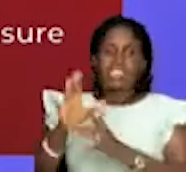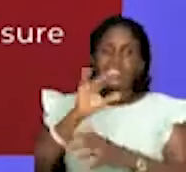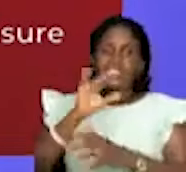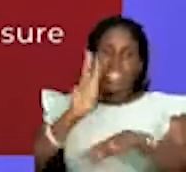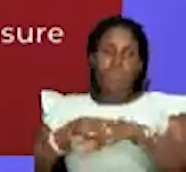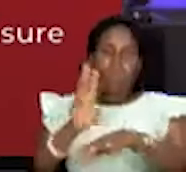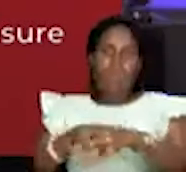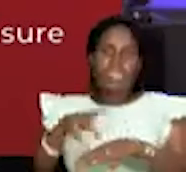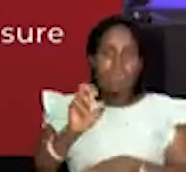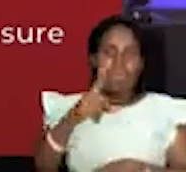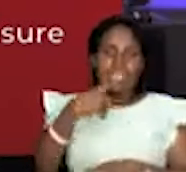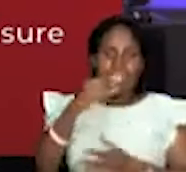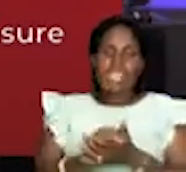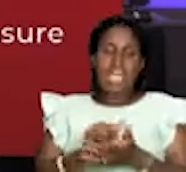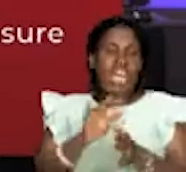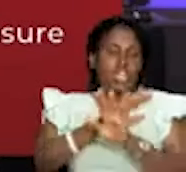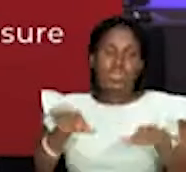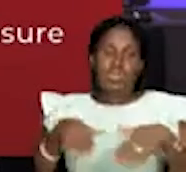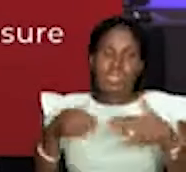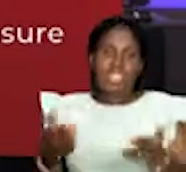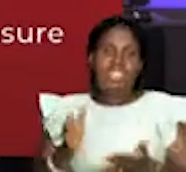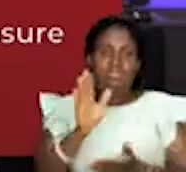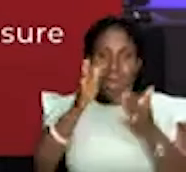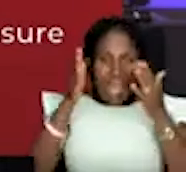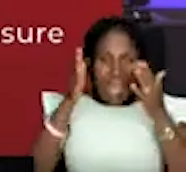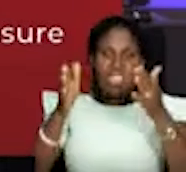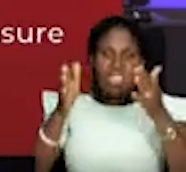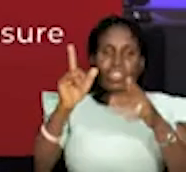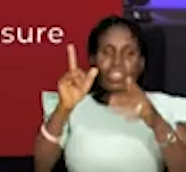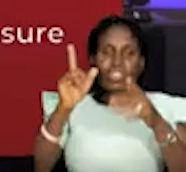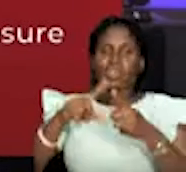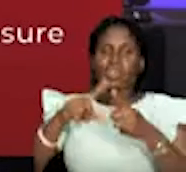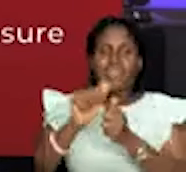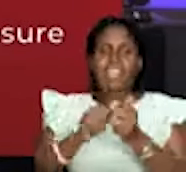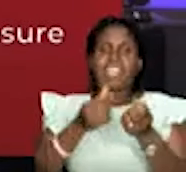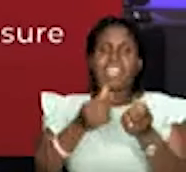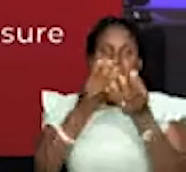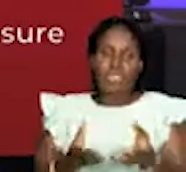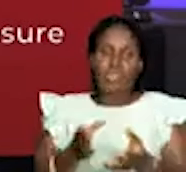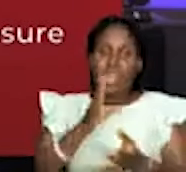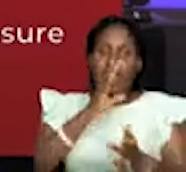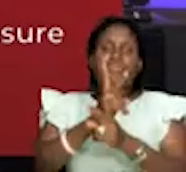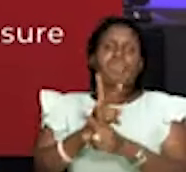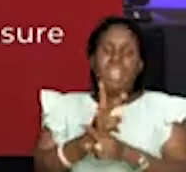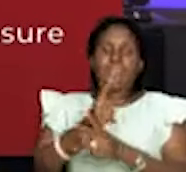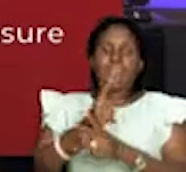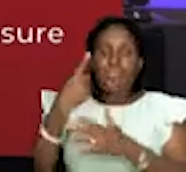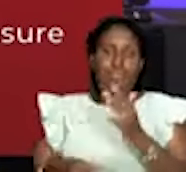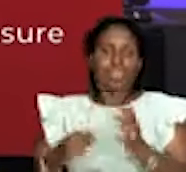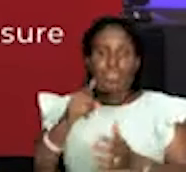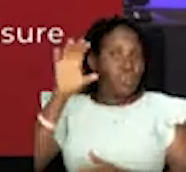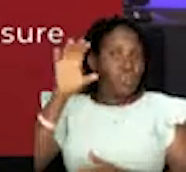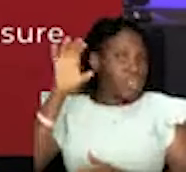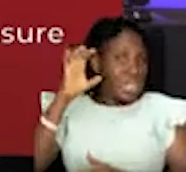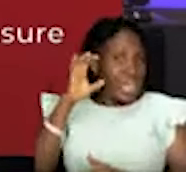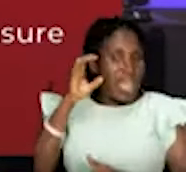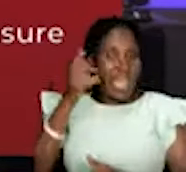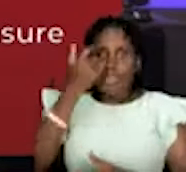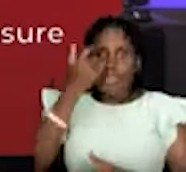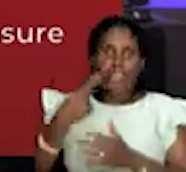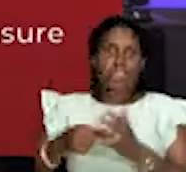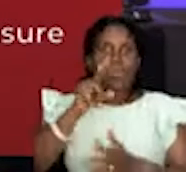do not give your attention to every information. Take heed what you hear, because what you hear has